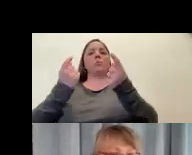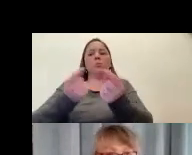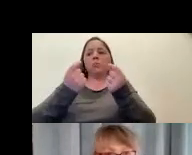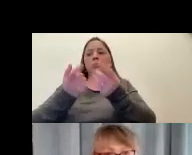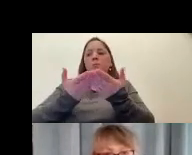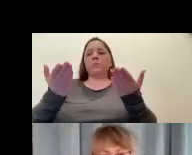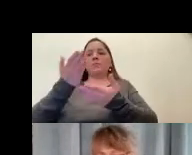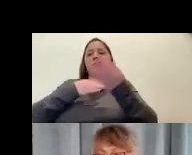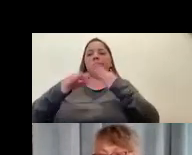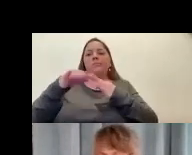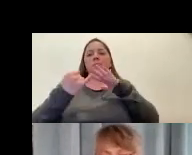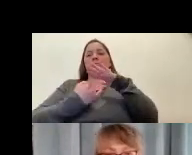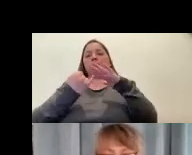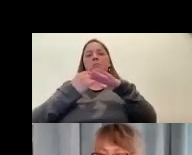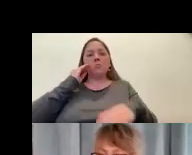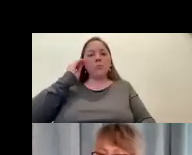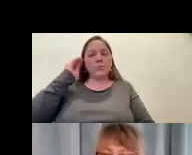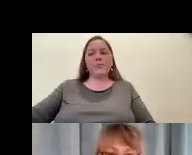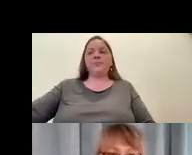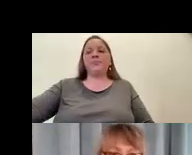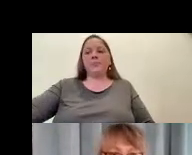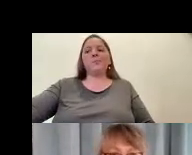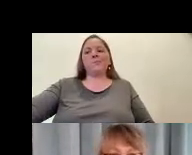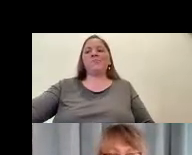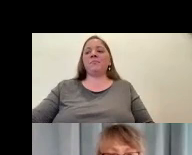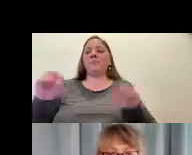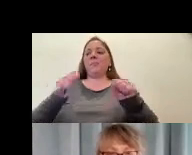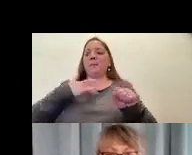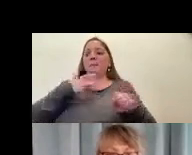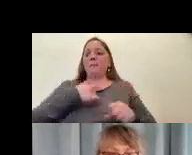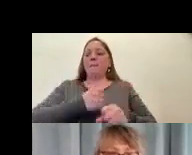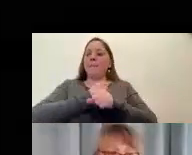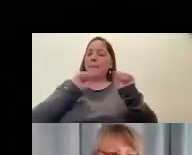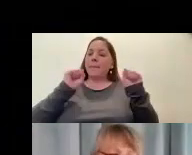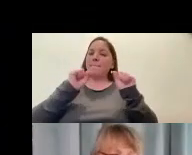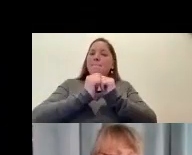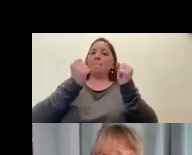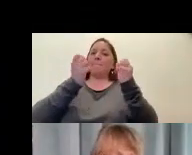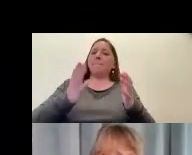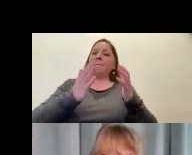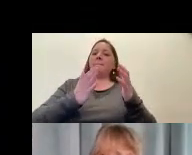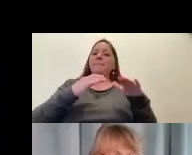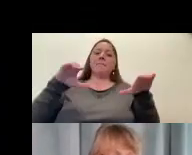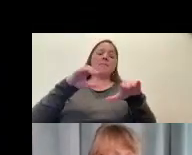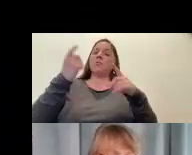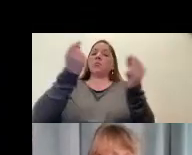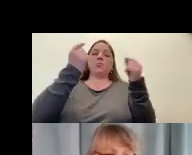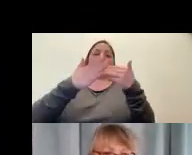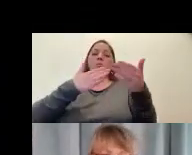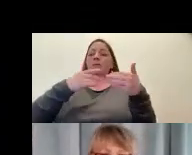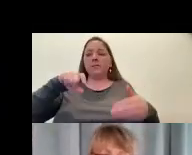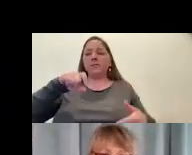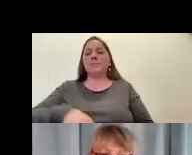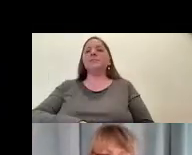not isolated at home and they feel secure with their volunteer driver to go out and do what they have to do.